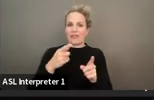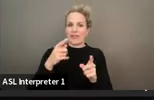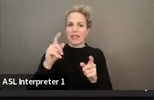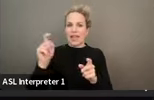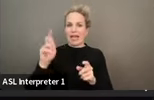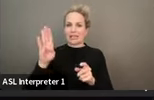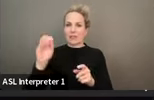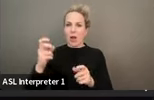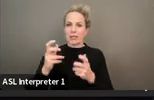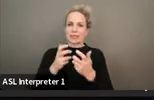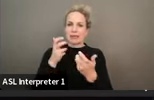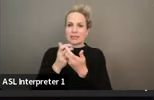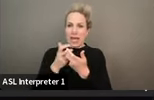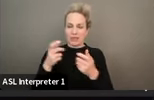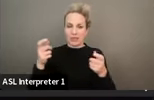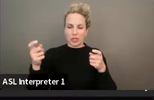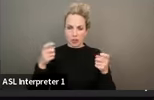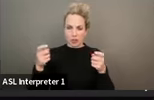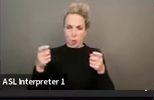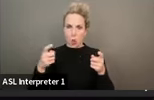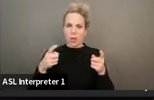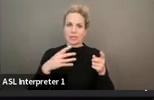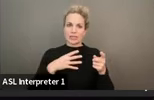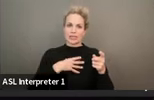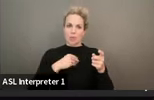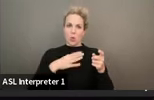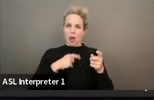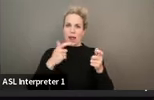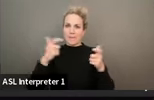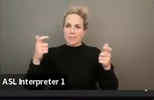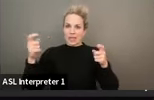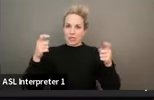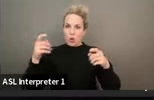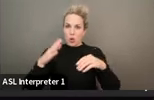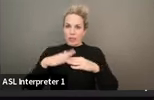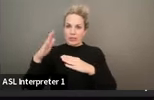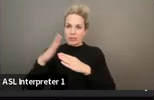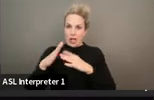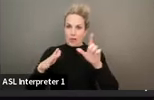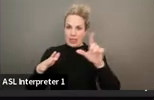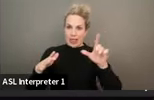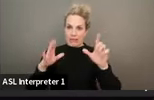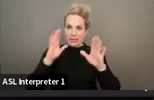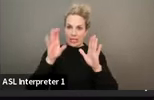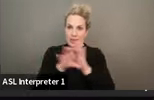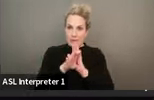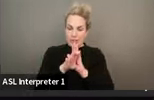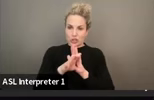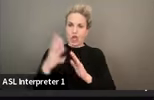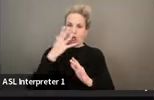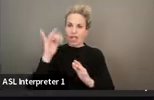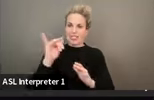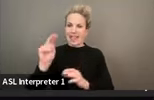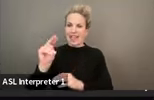Xbox Adaptive Controller. So you've probably seen it as this white big controller up on the top left of this image that looks like the